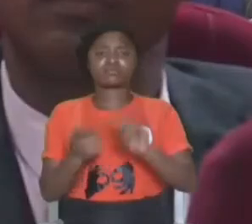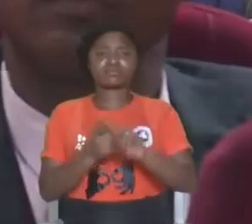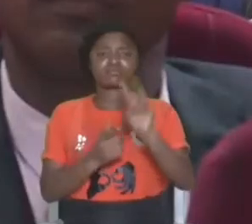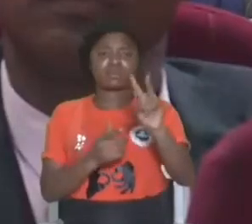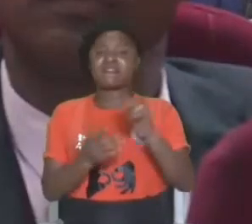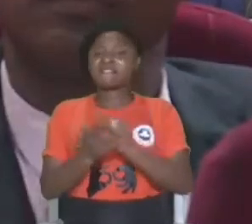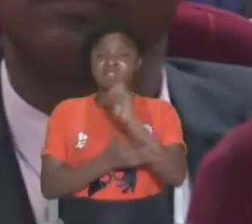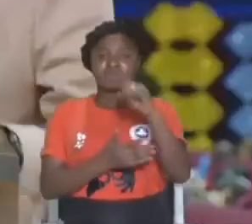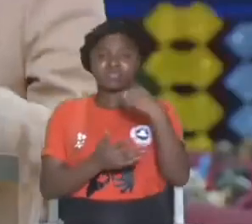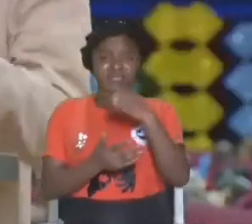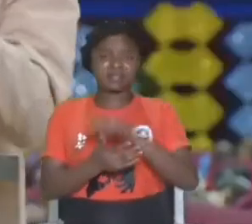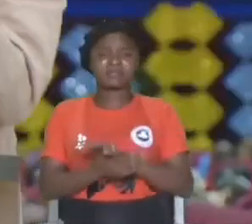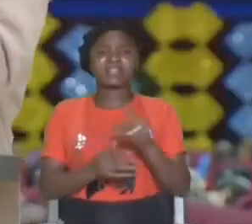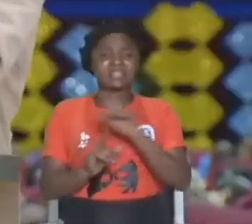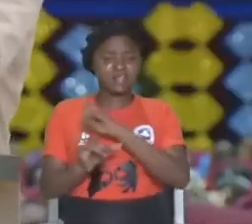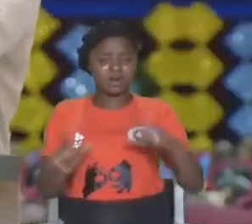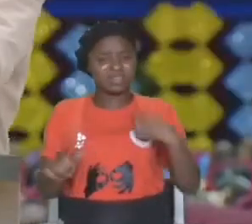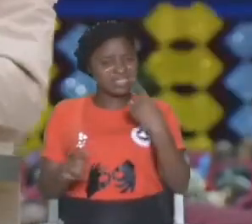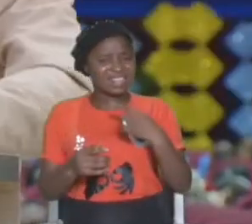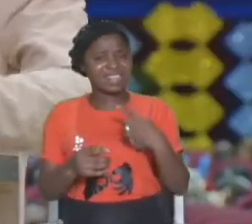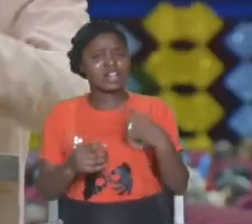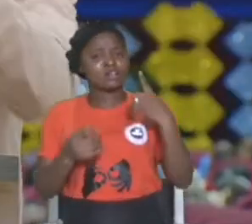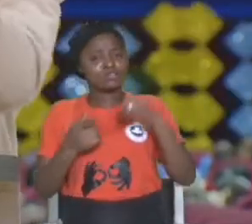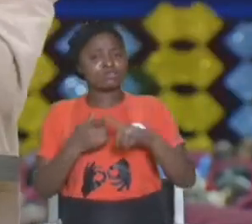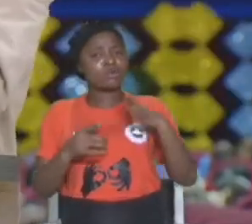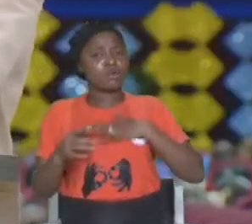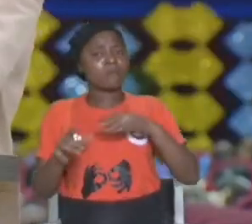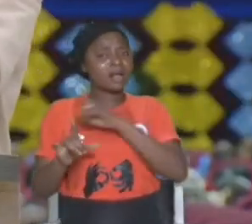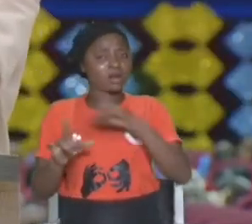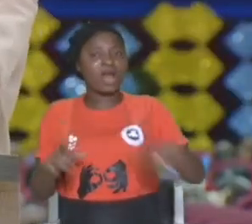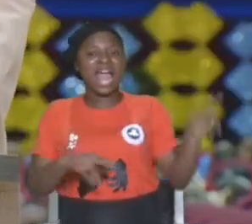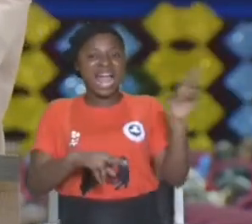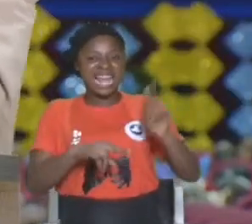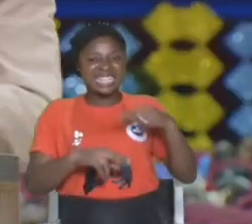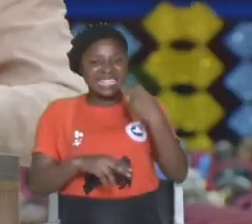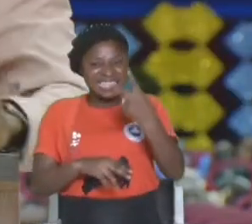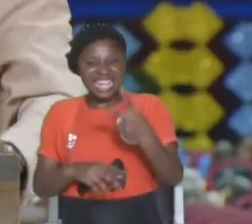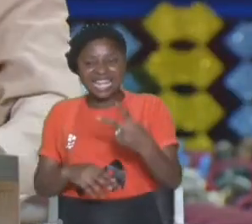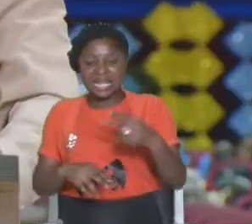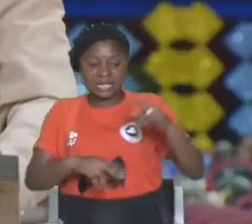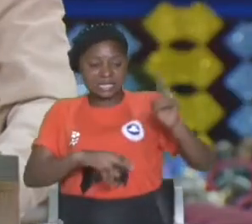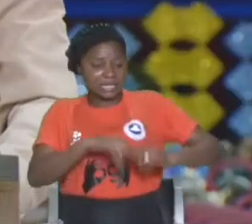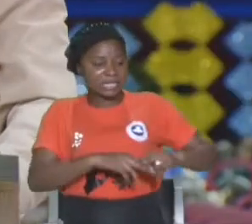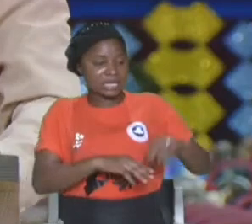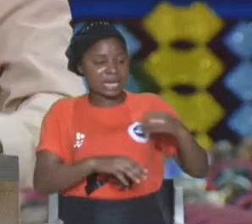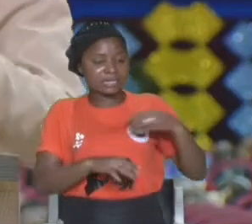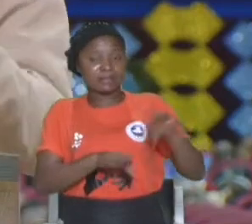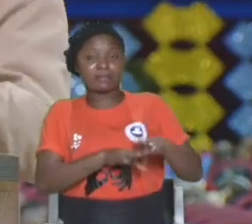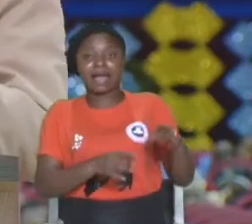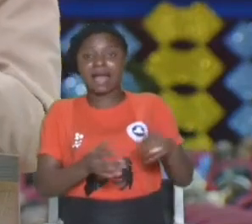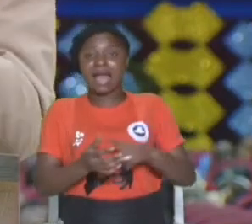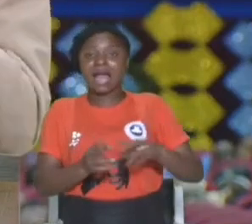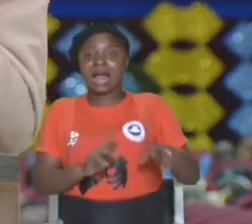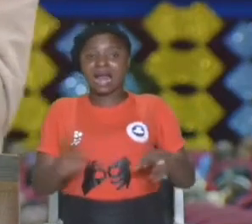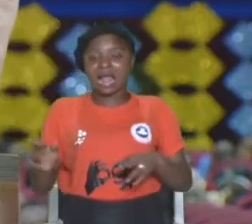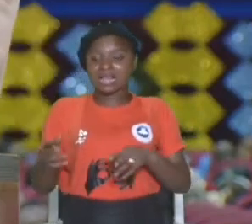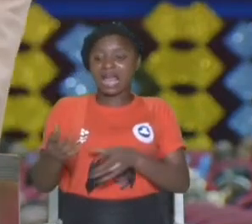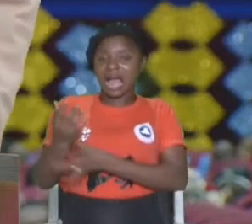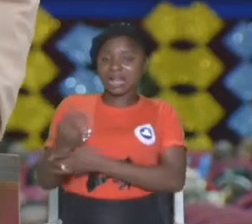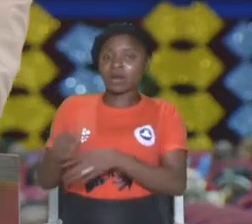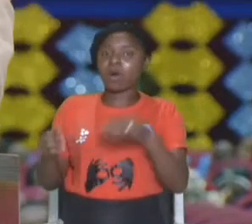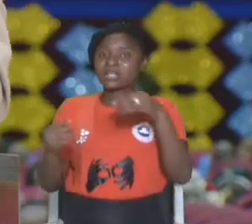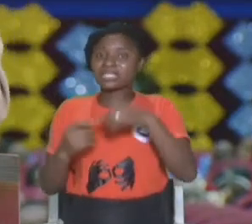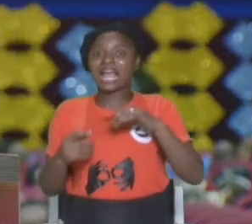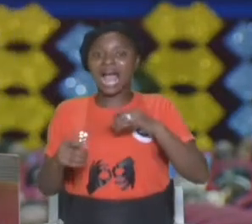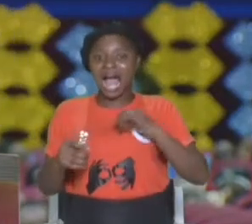verse 1 says, "The Lord said unto my Lord, sit thou at my right hand, until I make thy